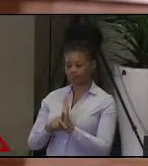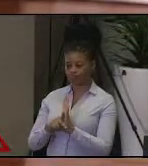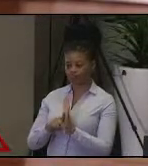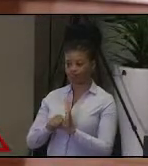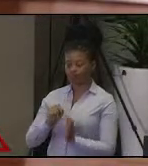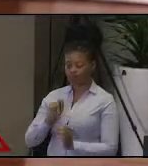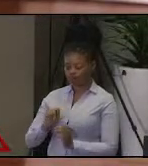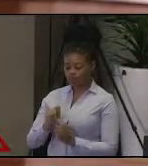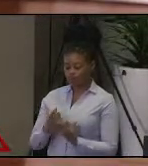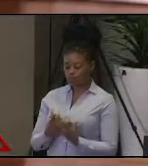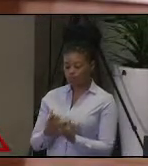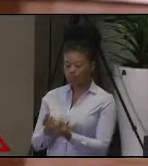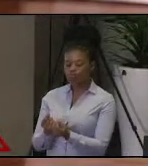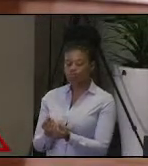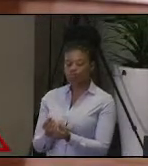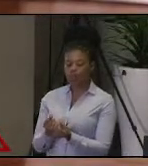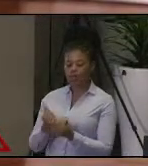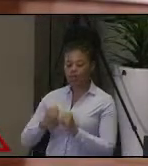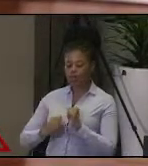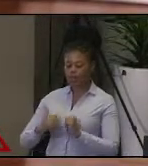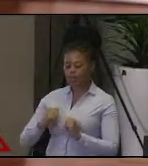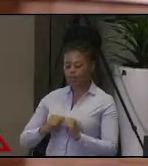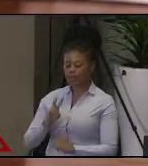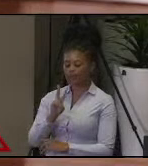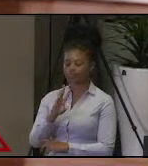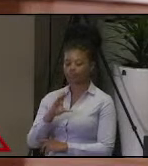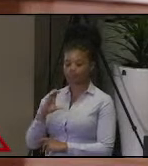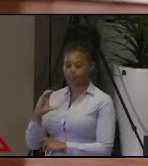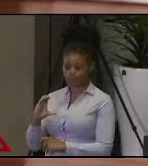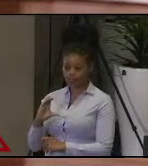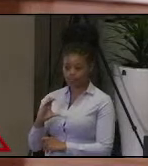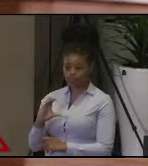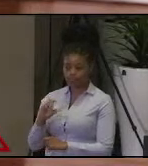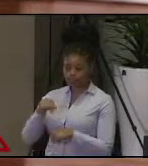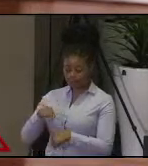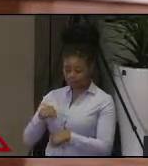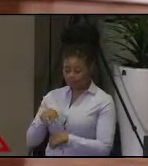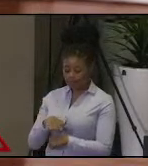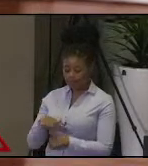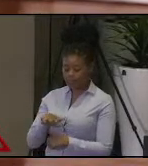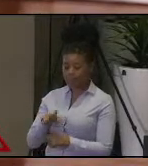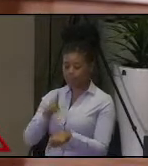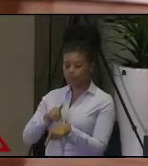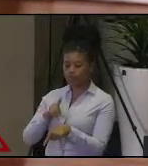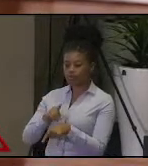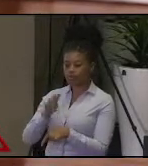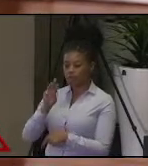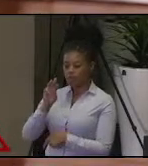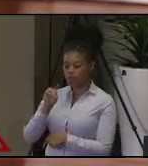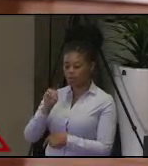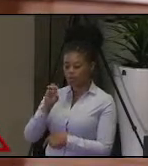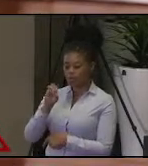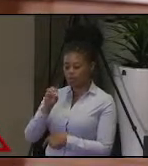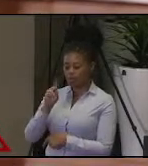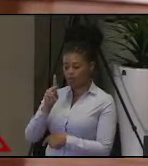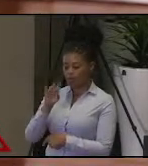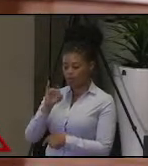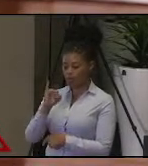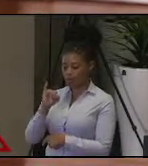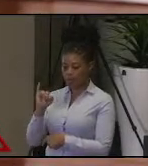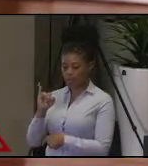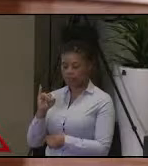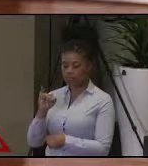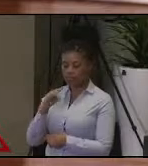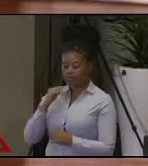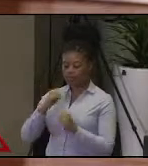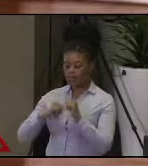is going to be done by the acting Vice Chancellor of this institution, Dr. Mugi Mueng, who is